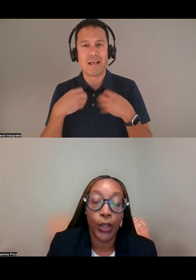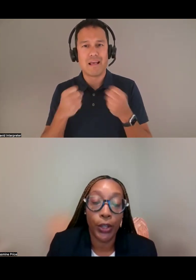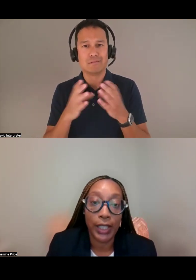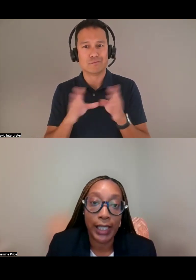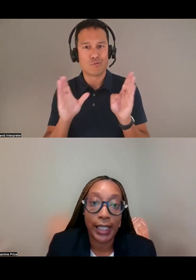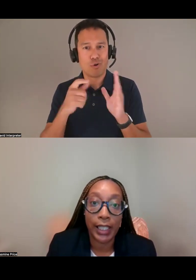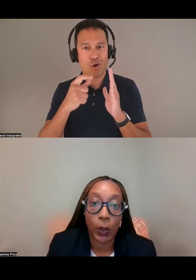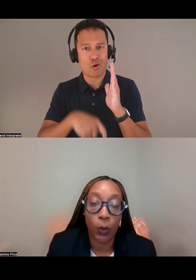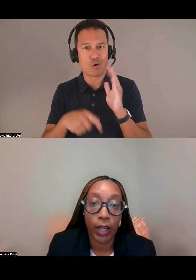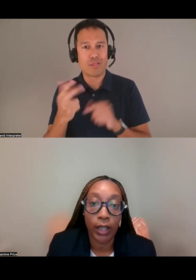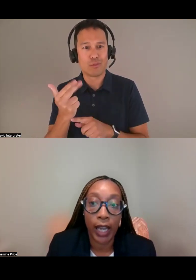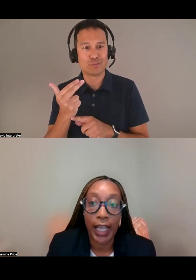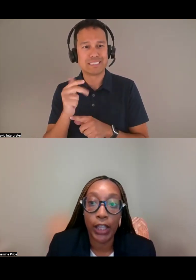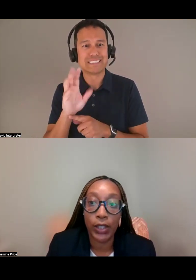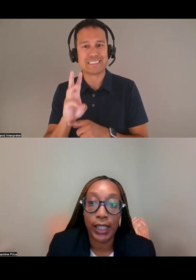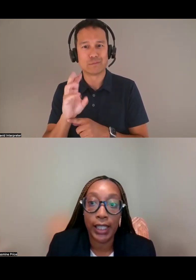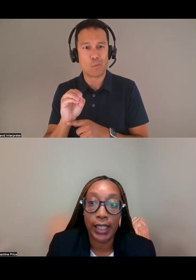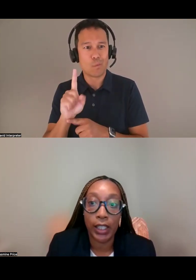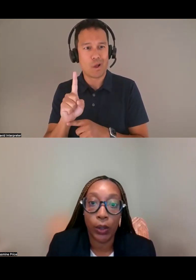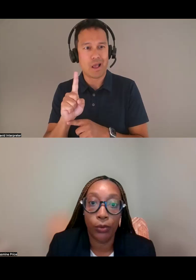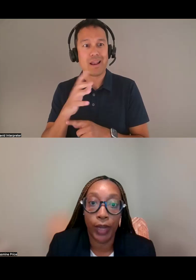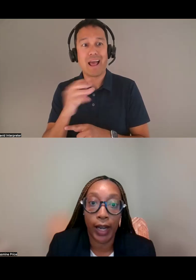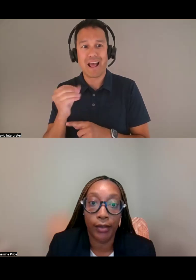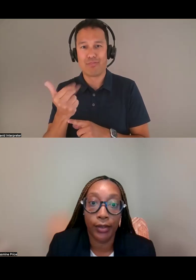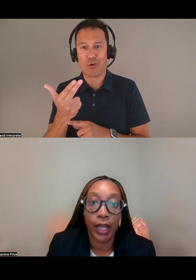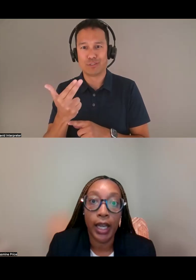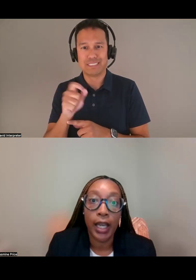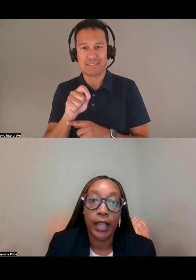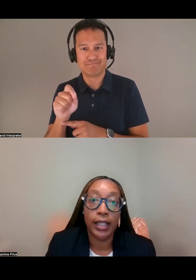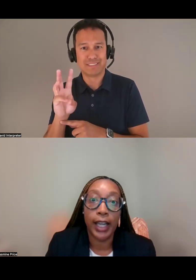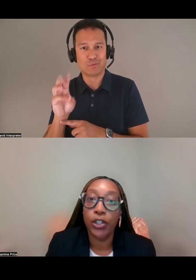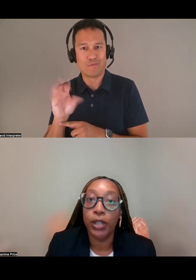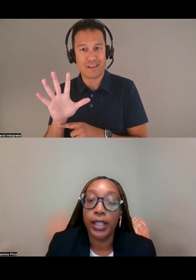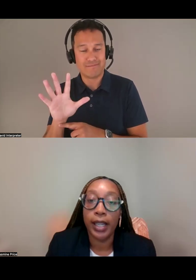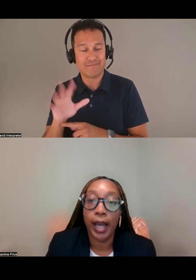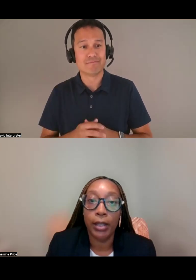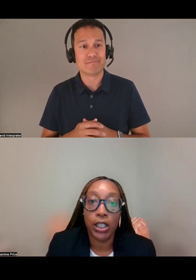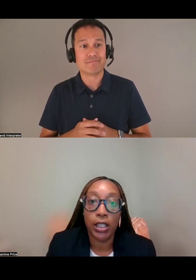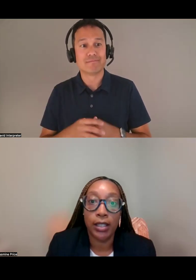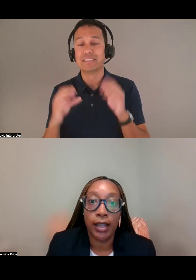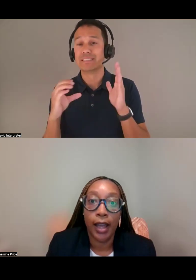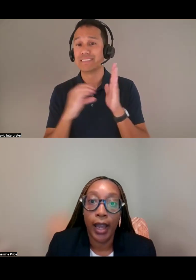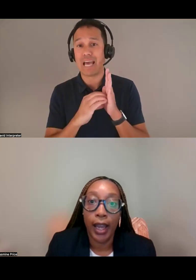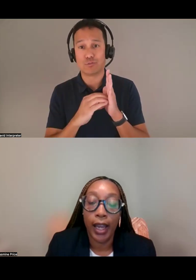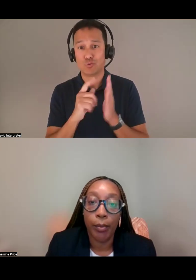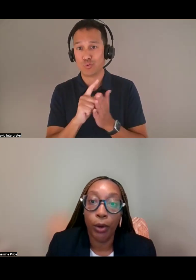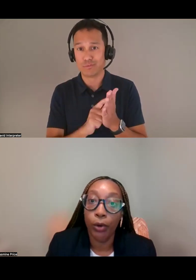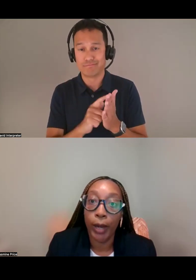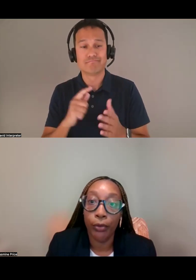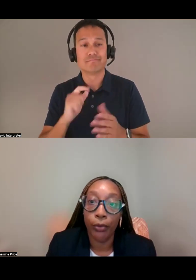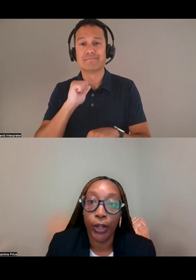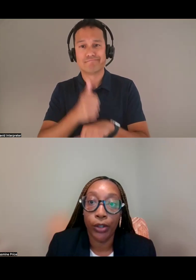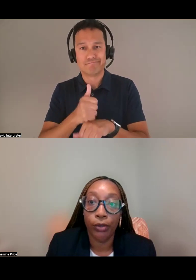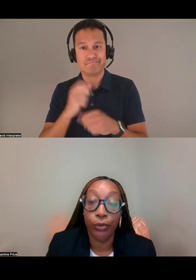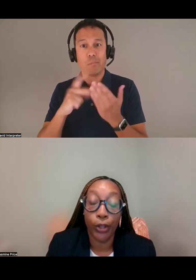Article 13601 and 13605. The statute establishes a